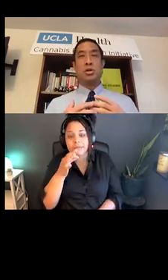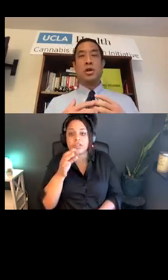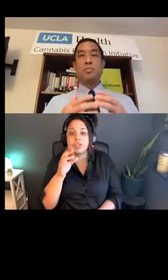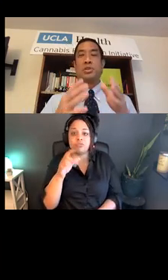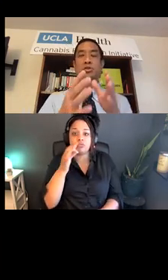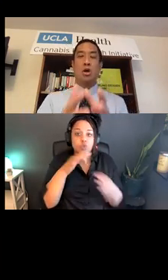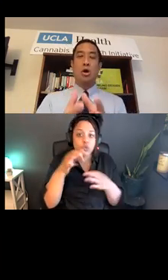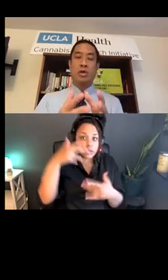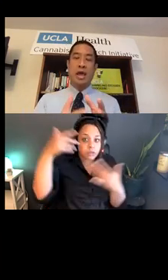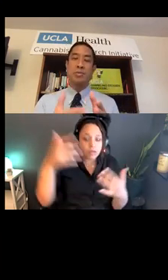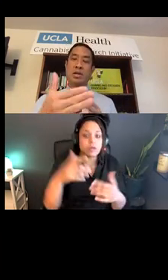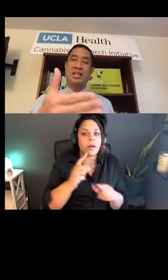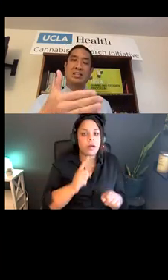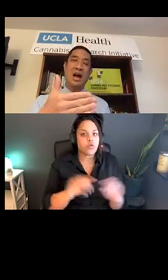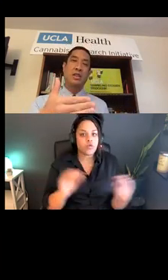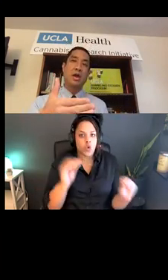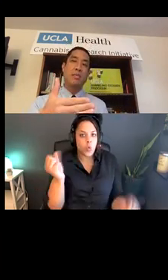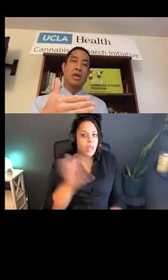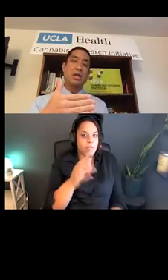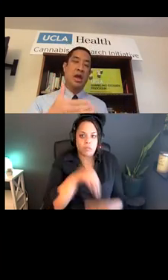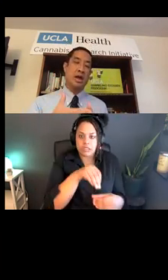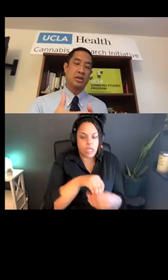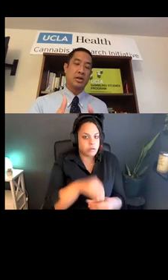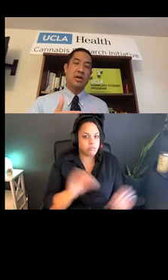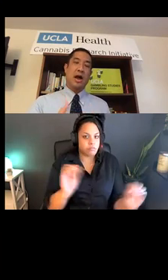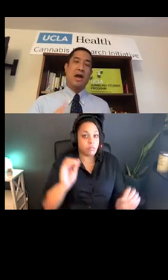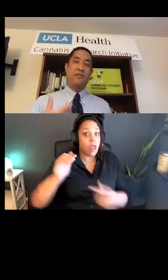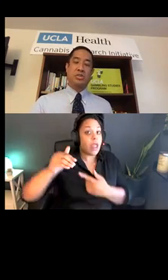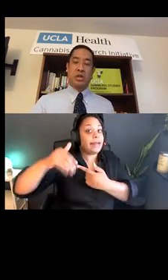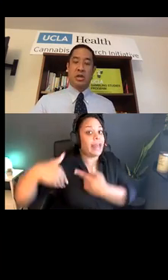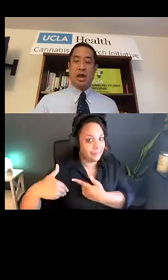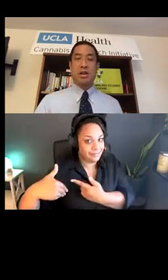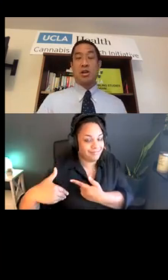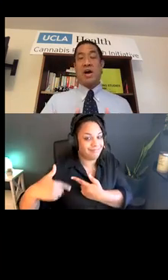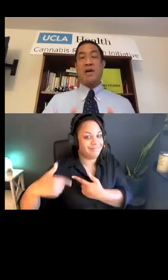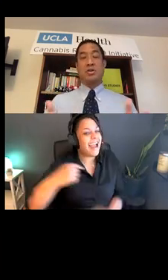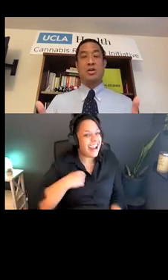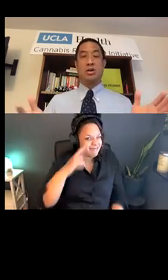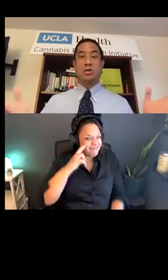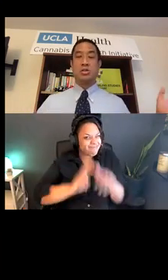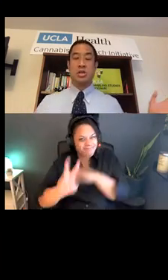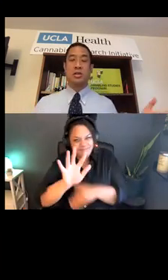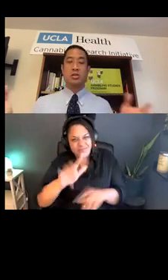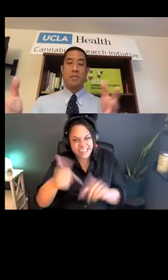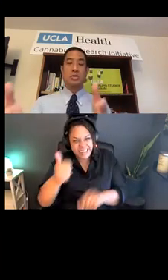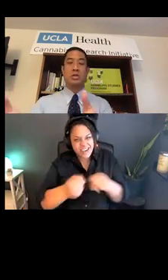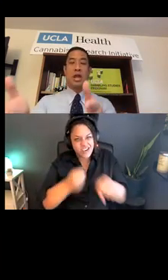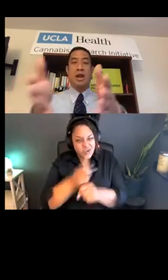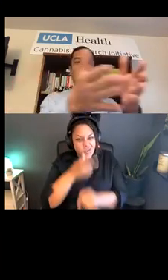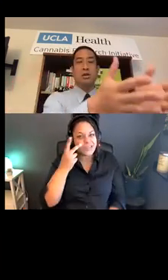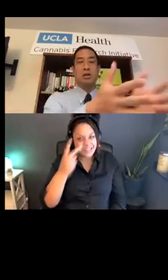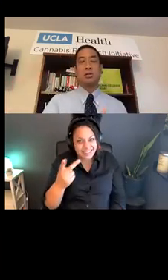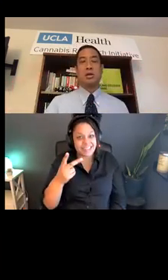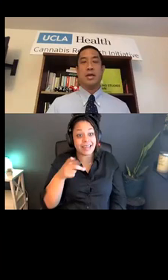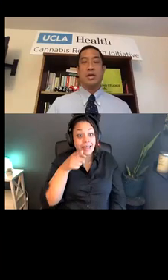use, but there's no gambling inside them yet. I foresee, again, in the next 5 or 10 years, you're gonna see slot machines